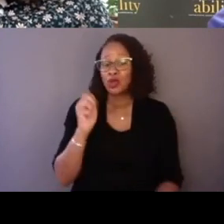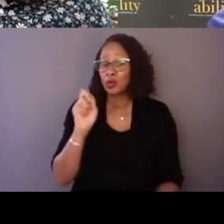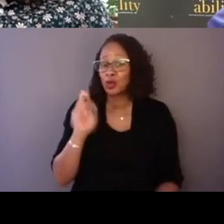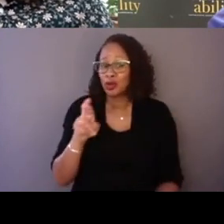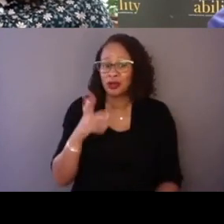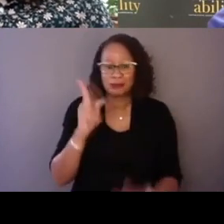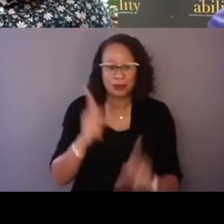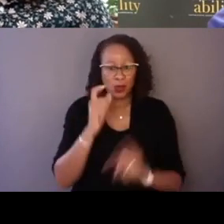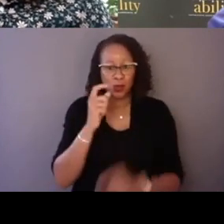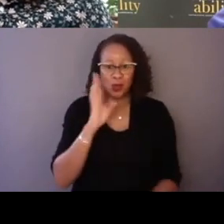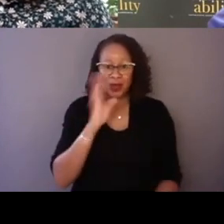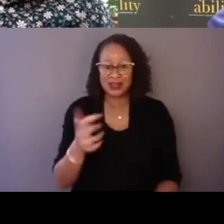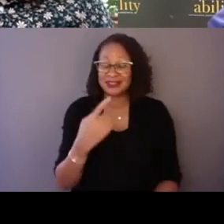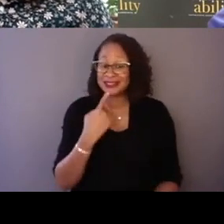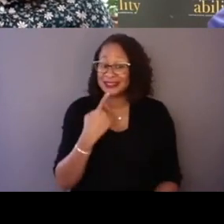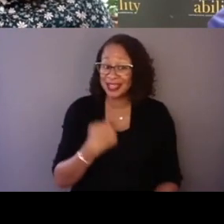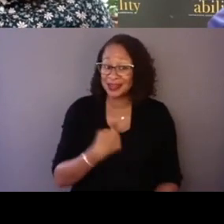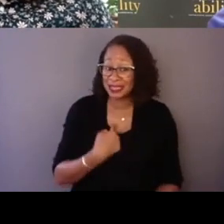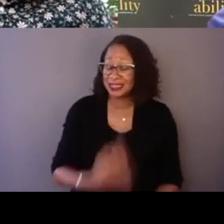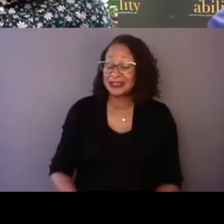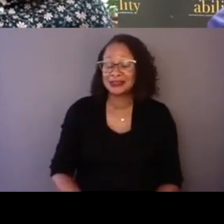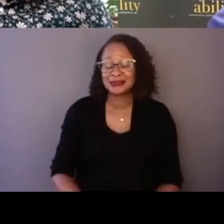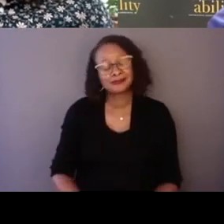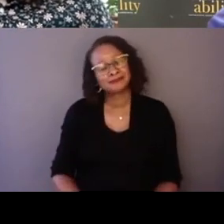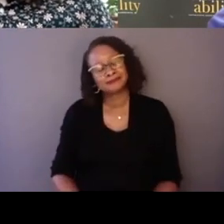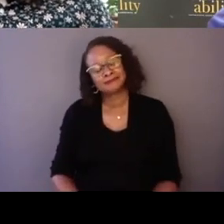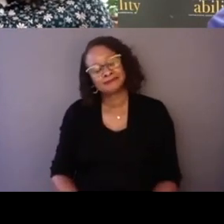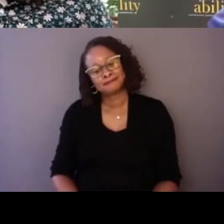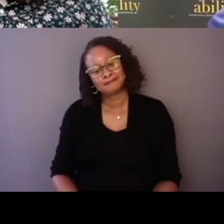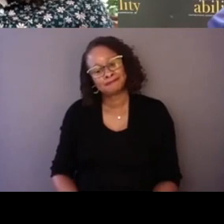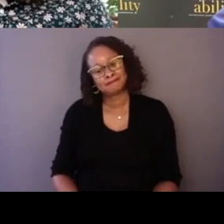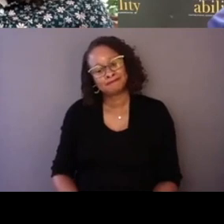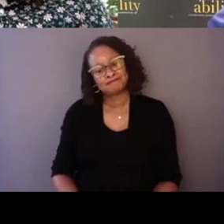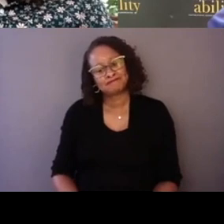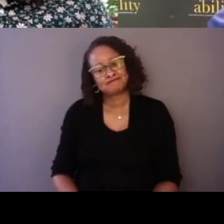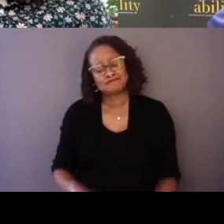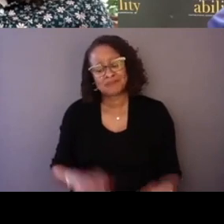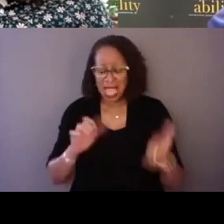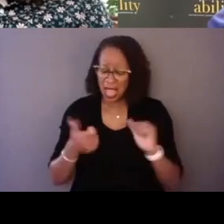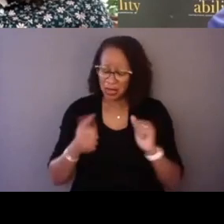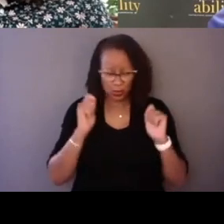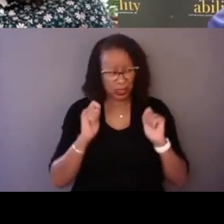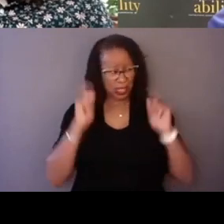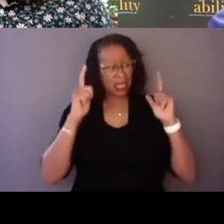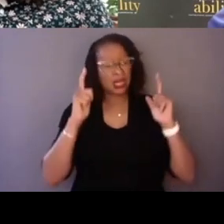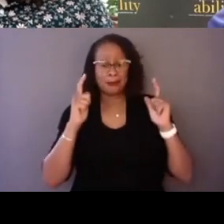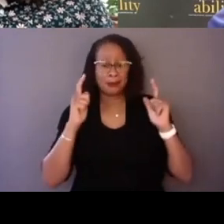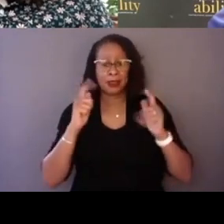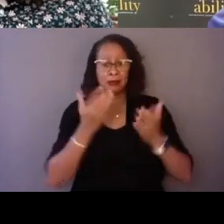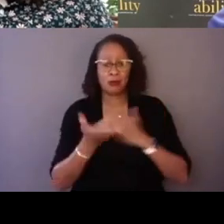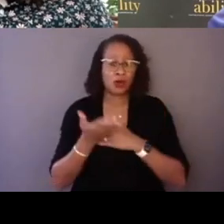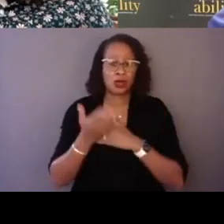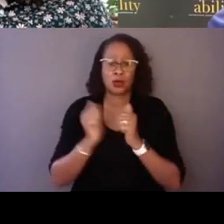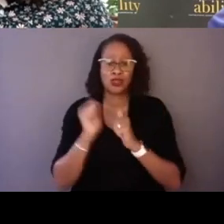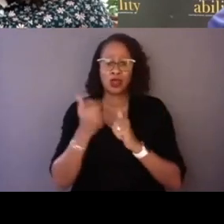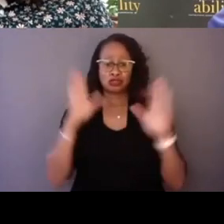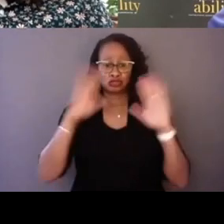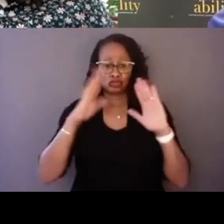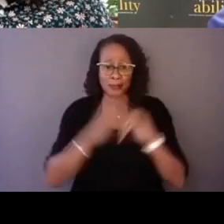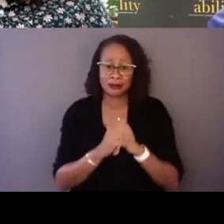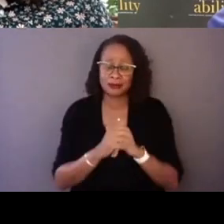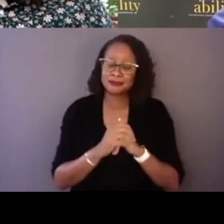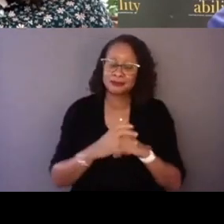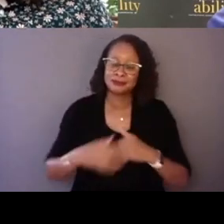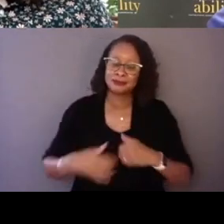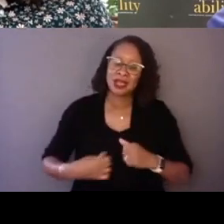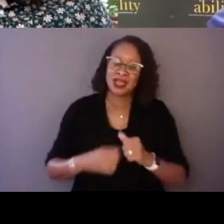um, people will say to me, how do you get up in the morning with all your troubles? And I'll say, which is kind of a